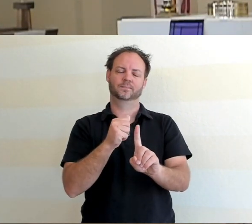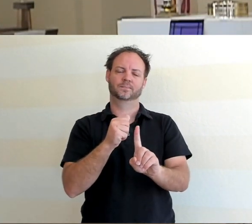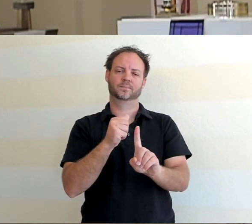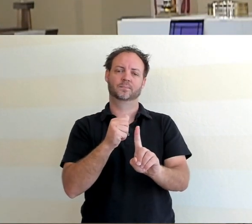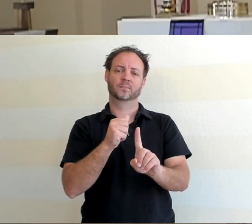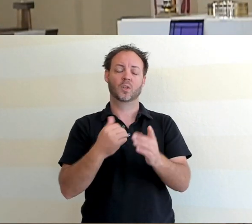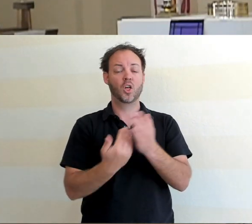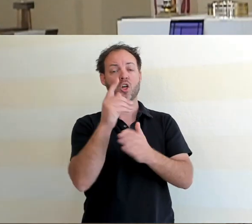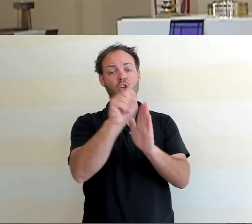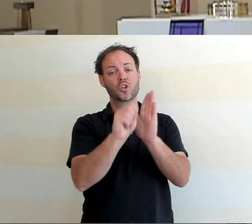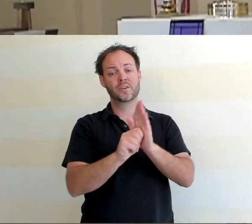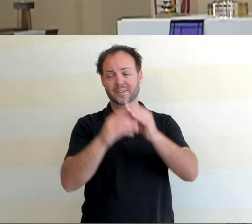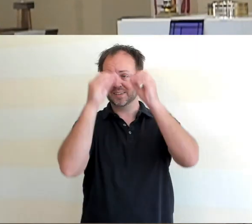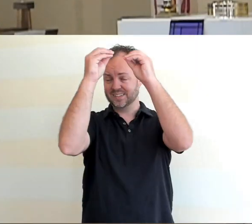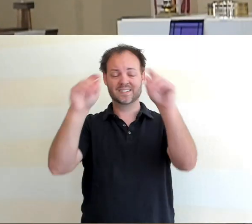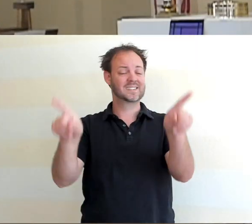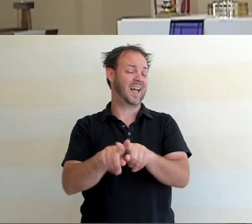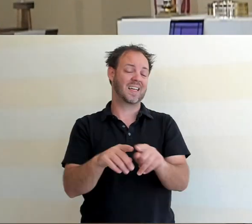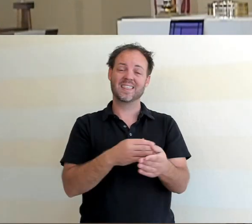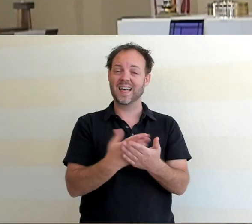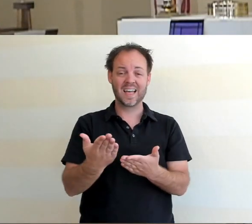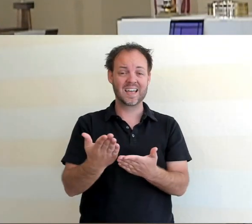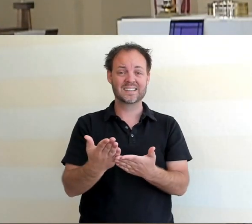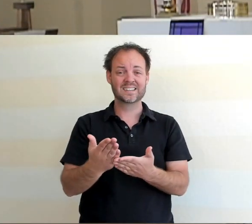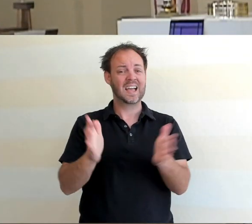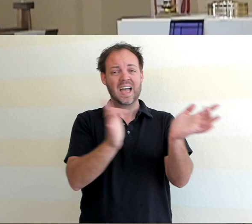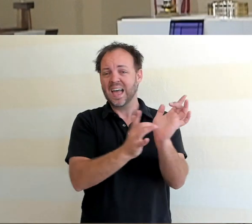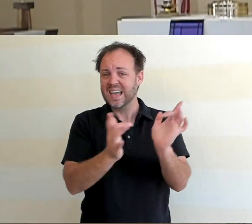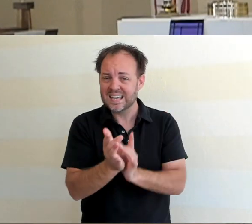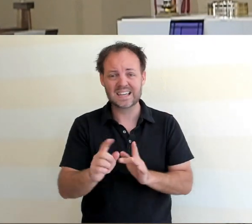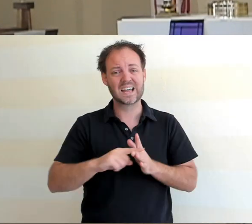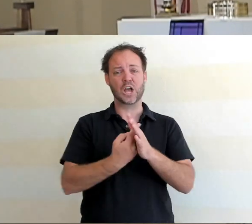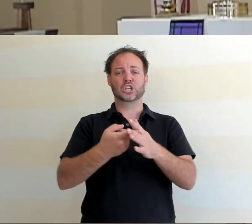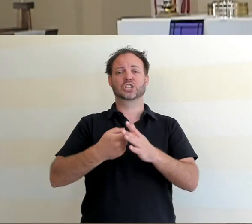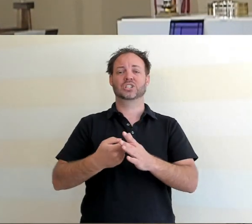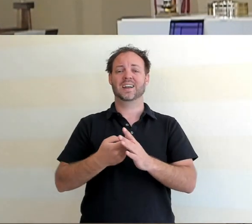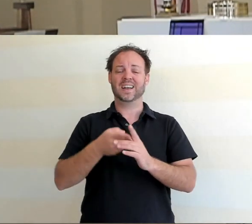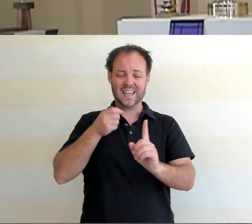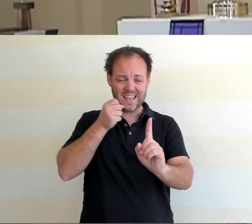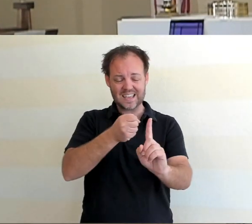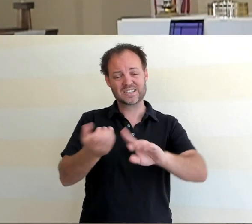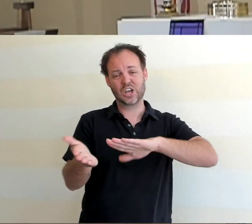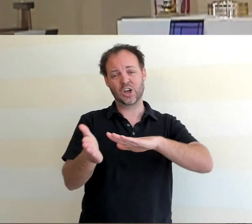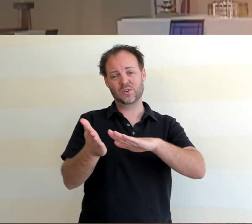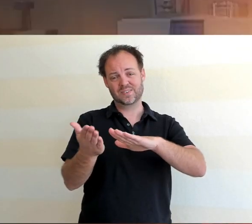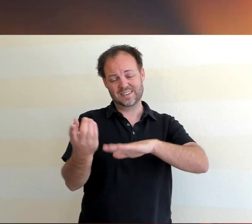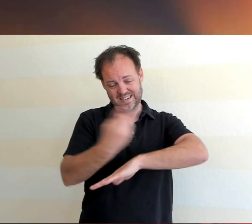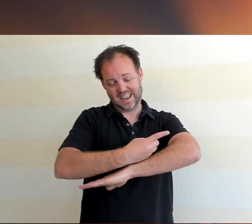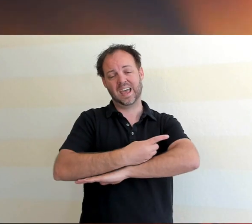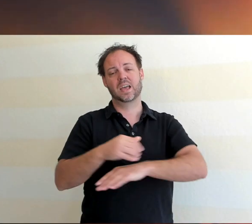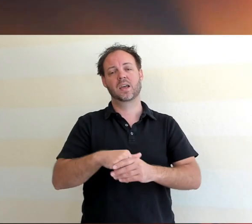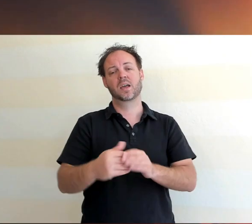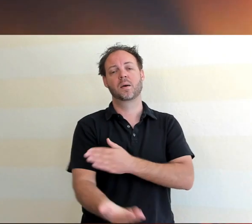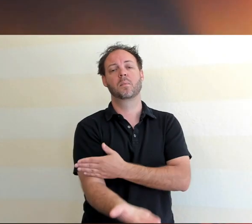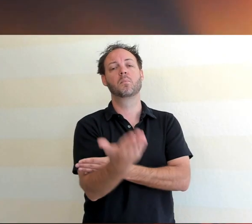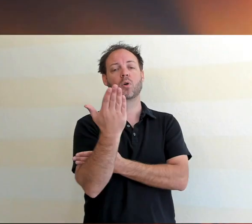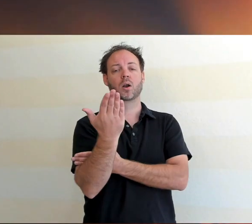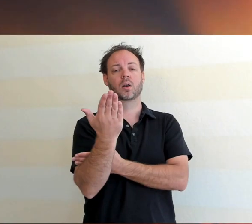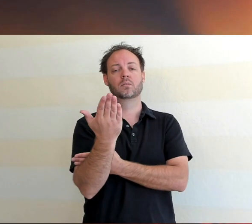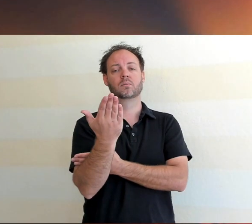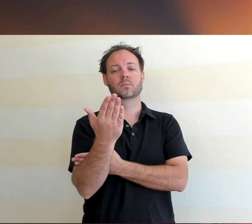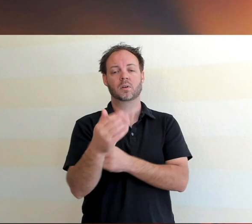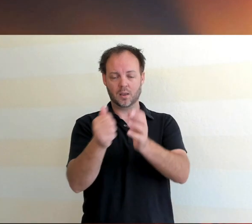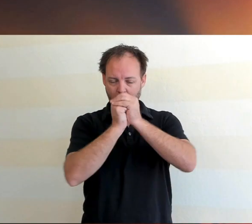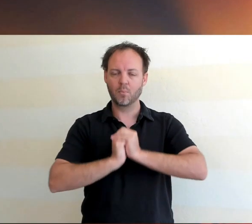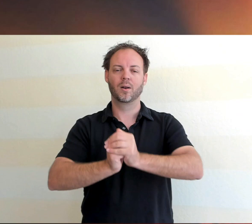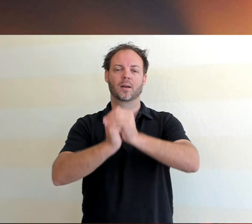New Testament teaches us the same thing. In fact, even Jesus began his day in prayer. In the Gospel of